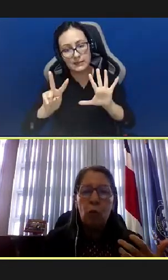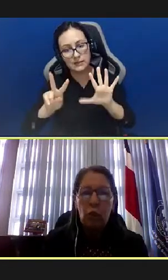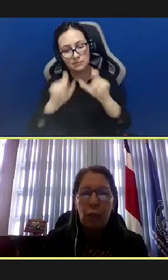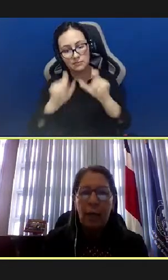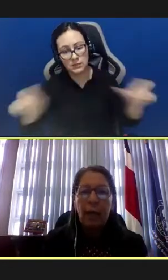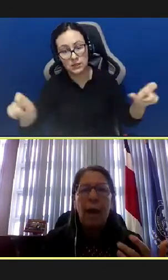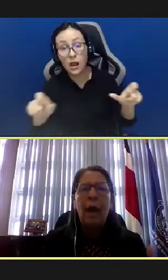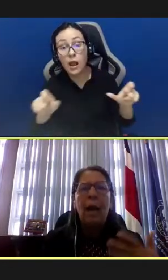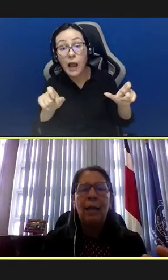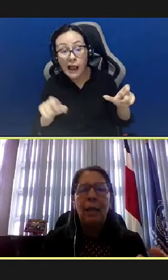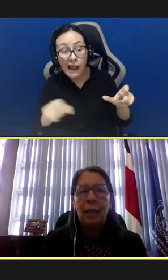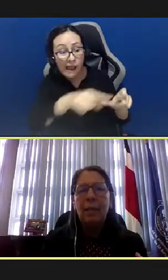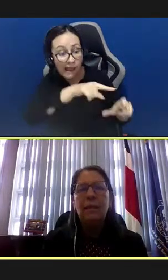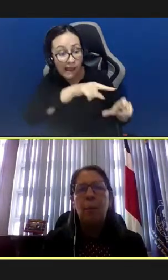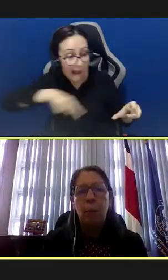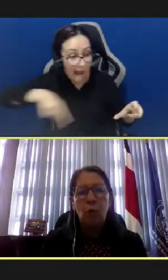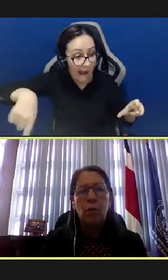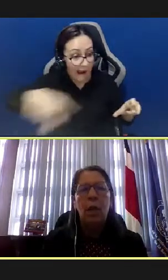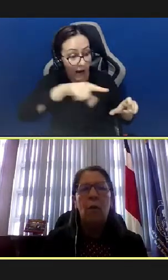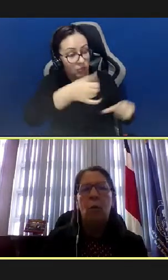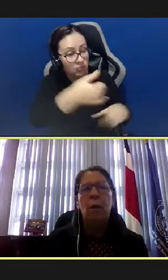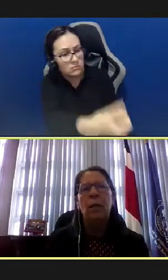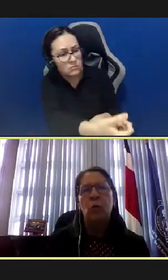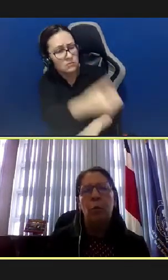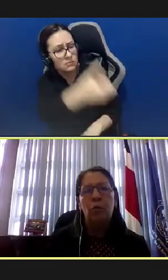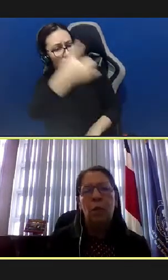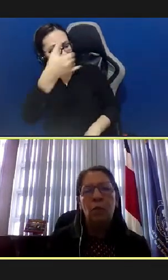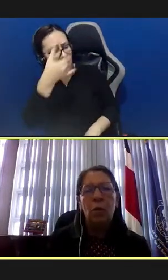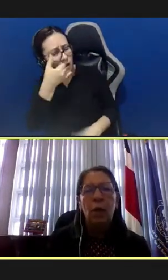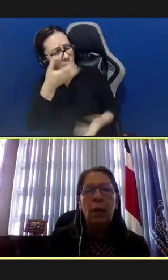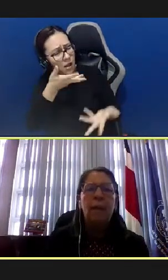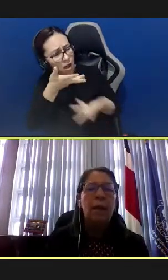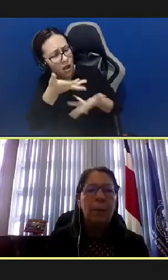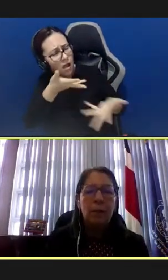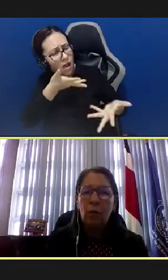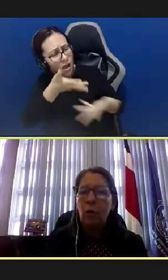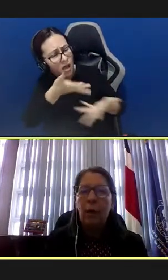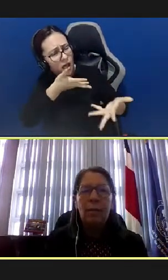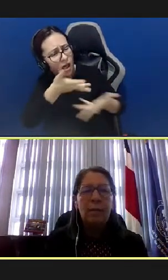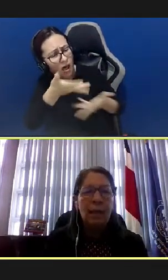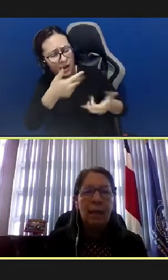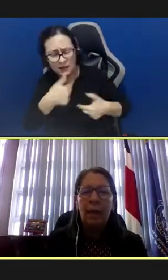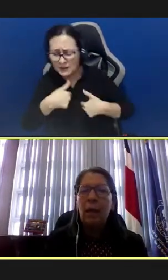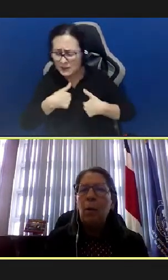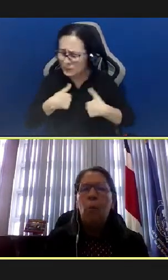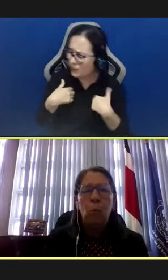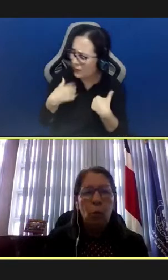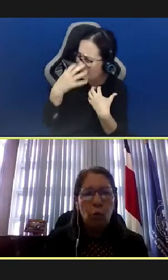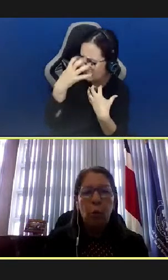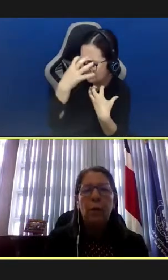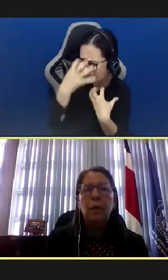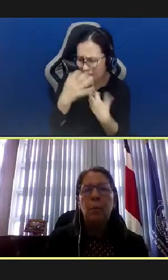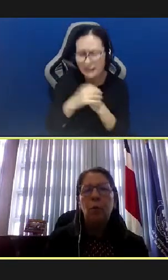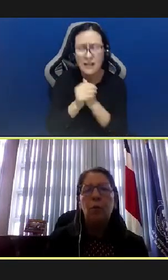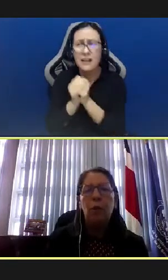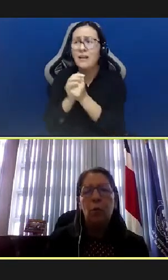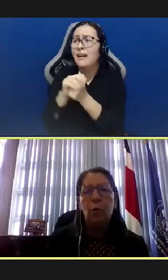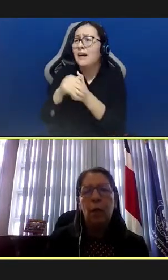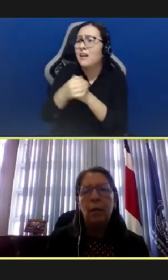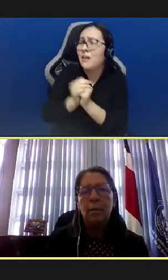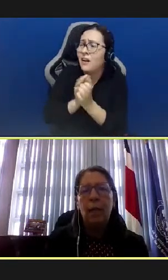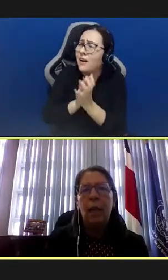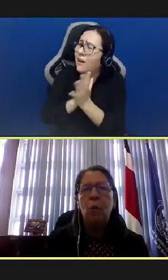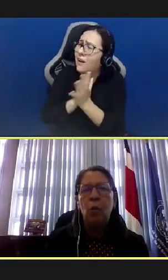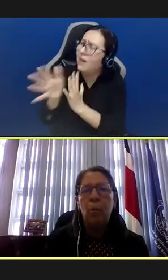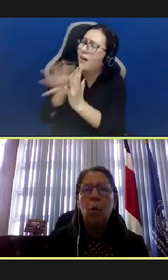more and more people in our community that require support, that require counseling, that need to be listened to.